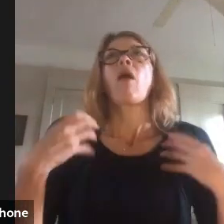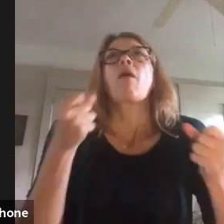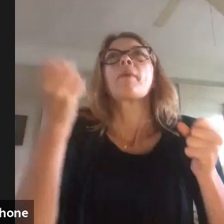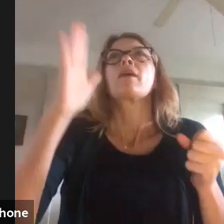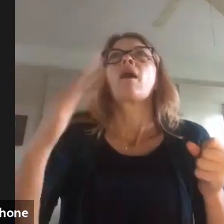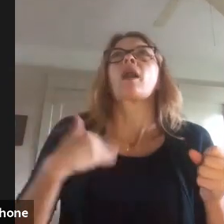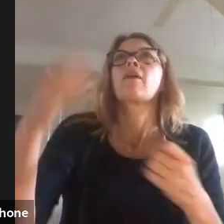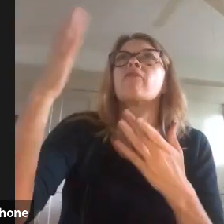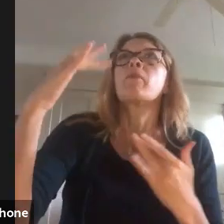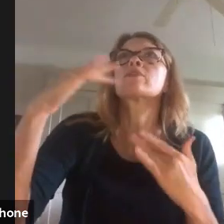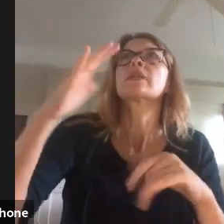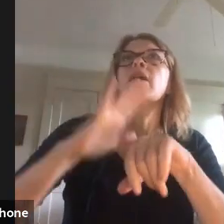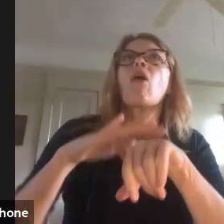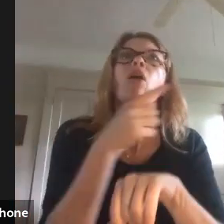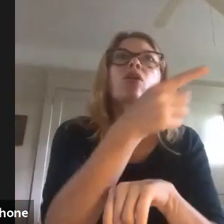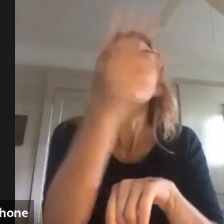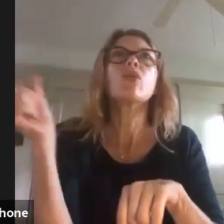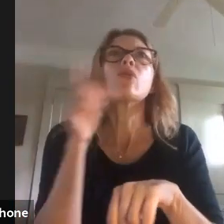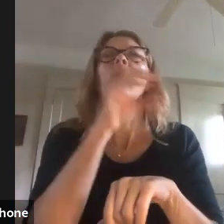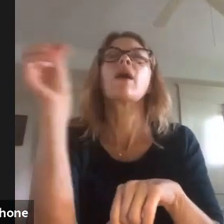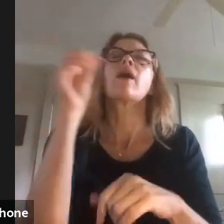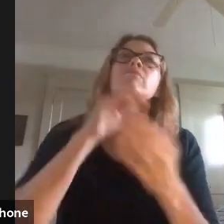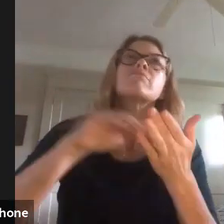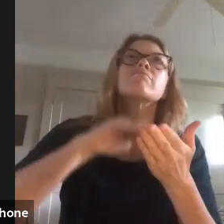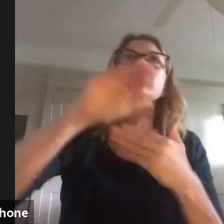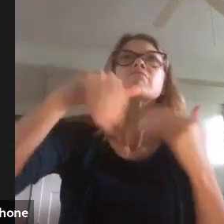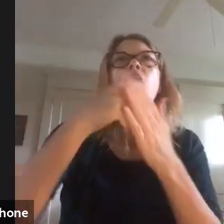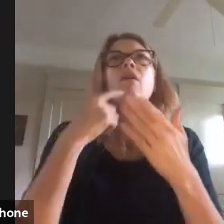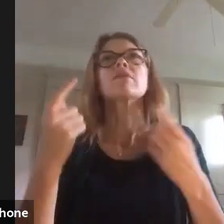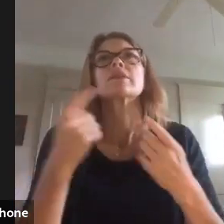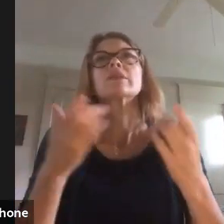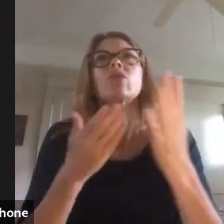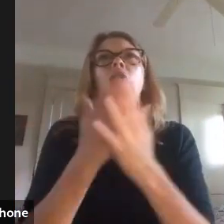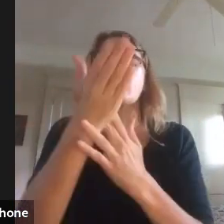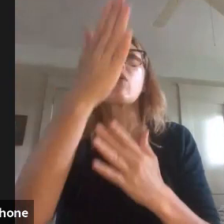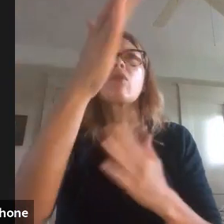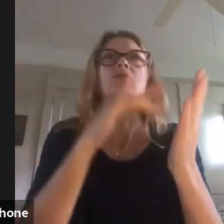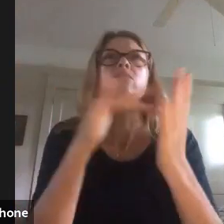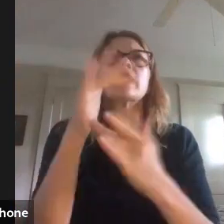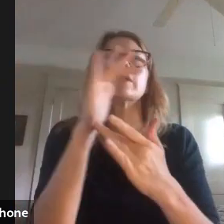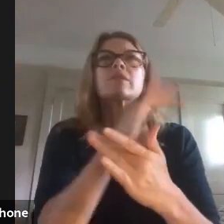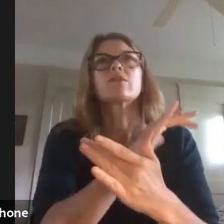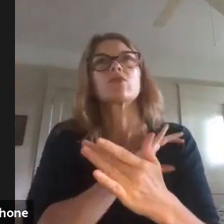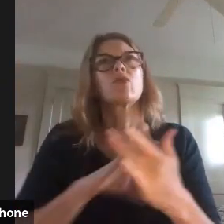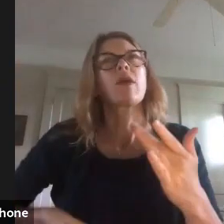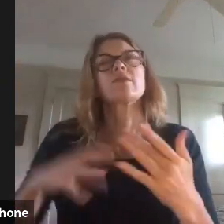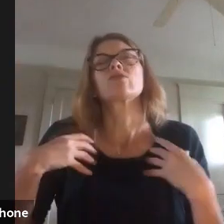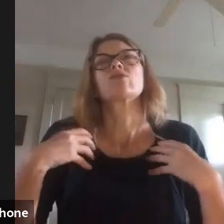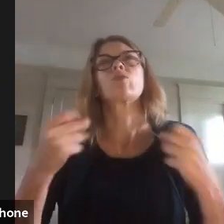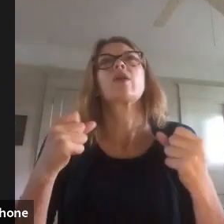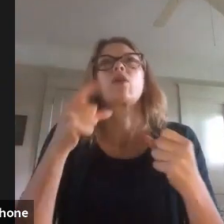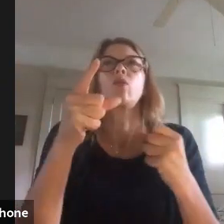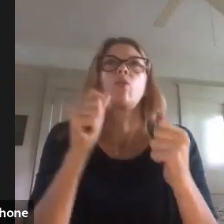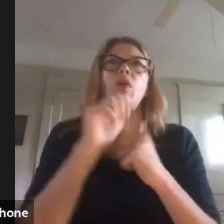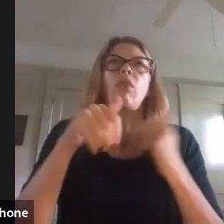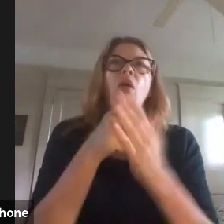mercy on you, forgive you all your sins through our Lord Jesus Christ, strengthen you in all goodness, and by